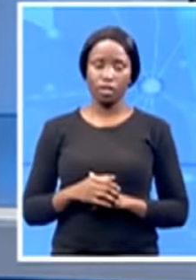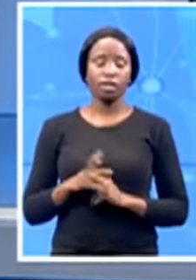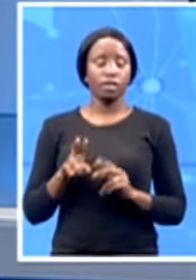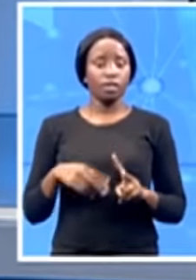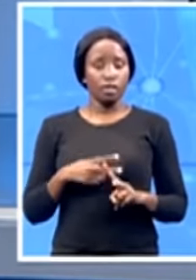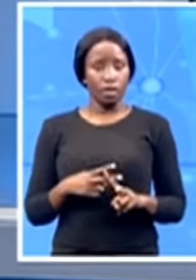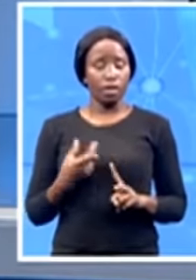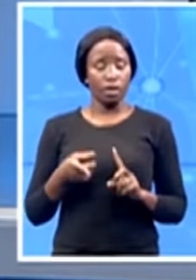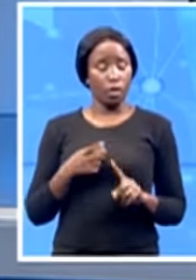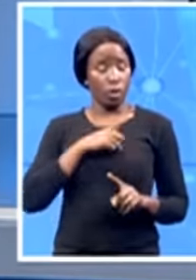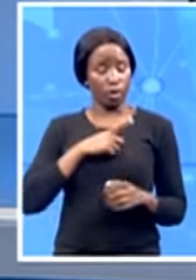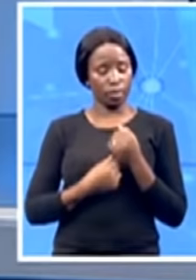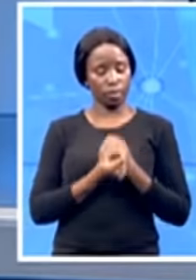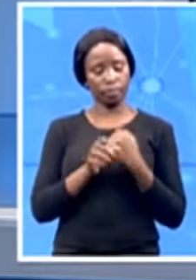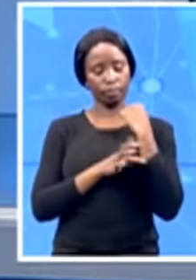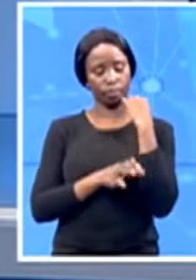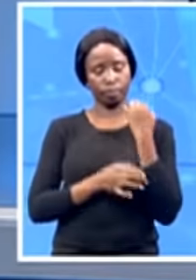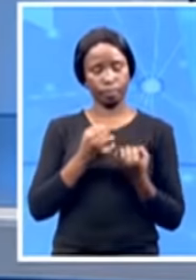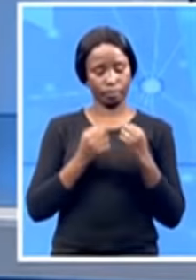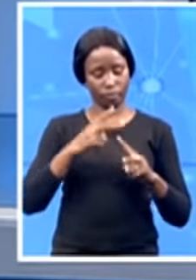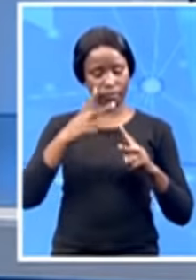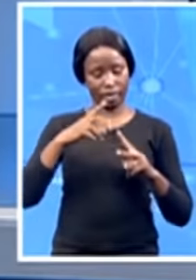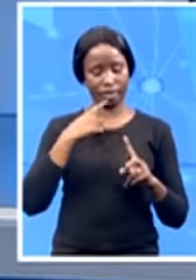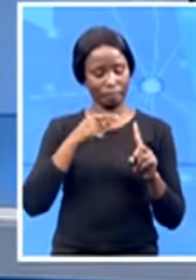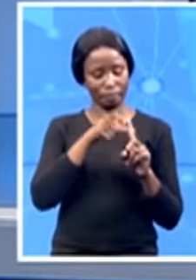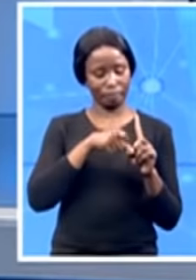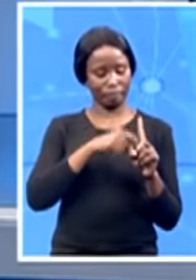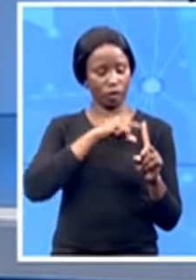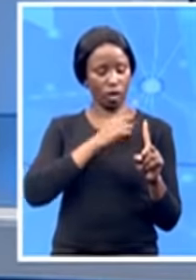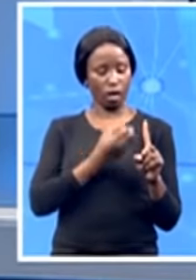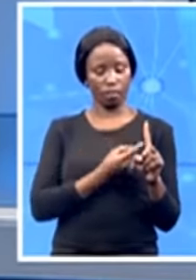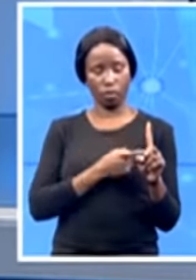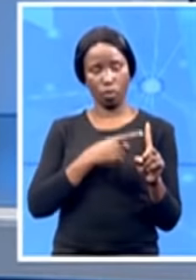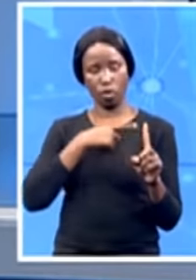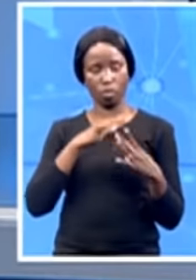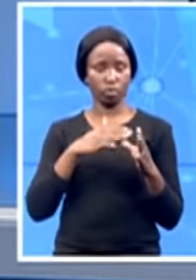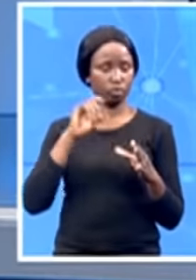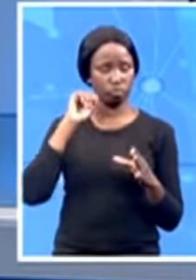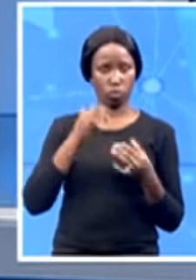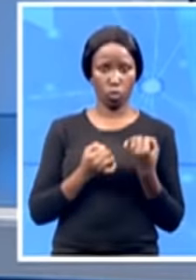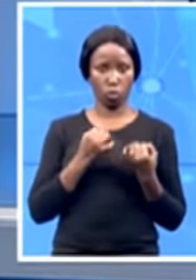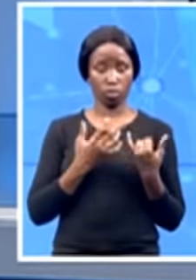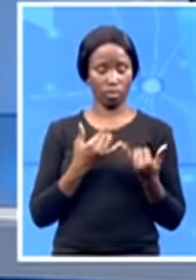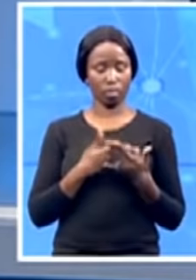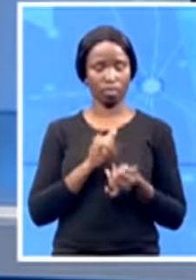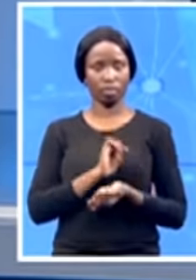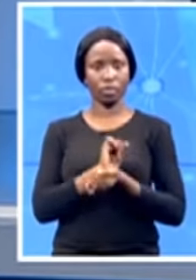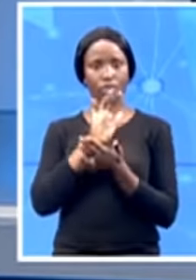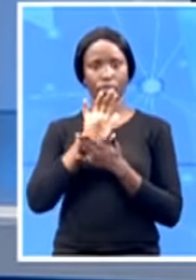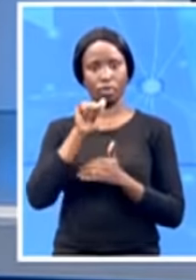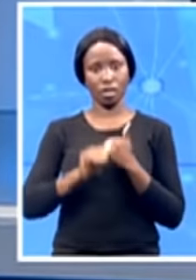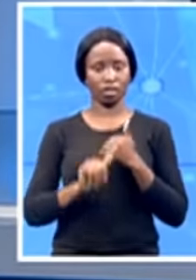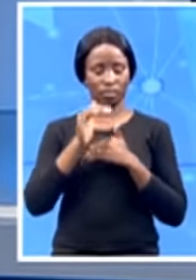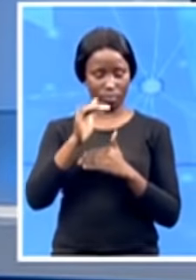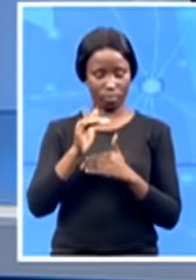finding him guilty of contempt of court, sentencing him to 15 months imprisonment. For more on this, we're joined live by our